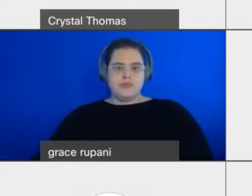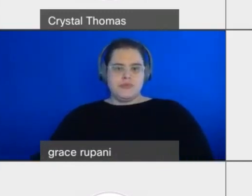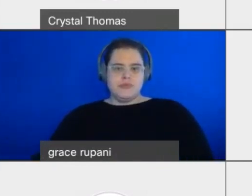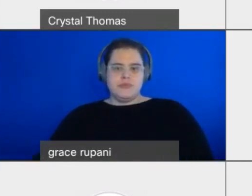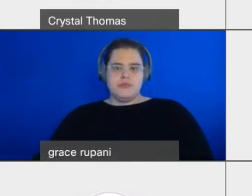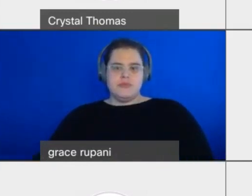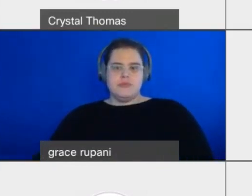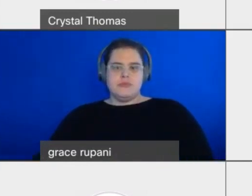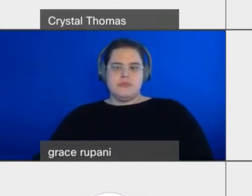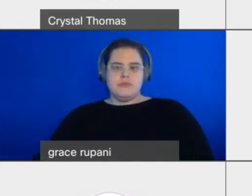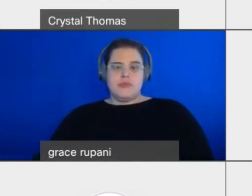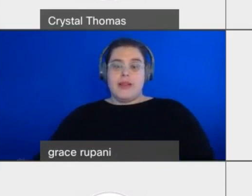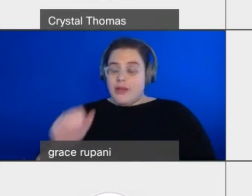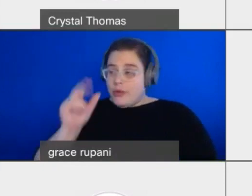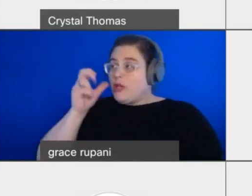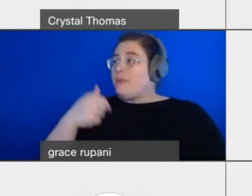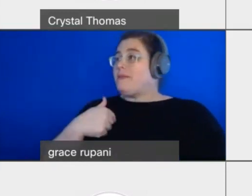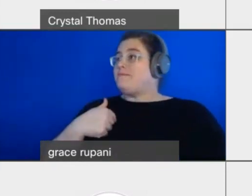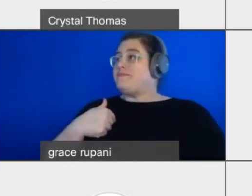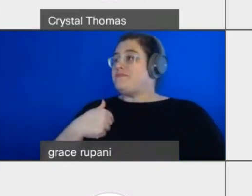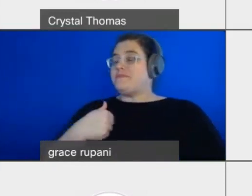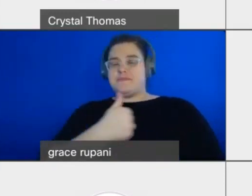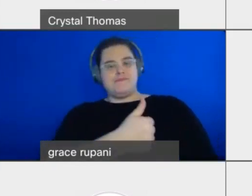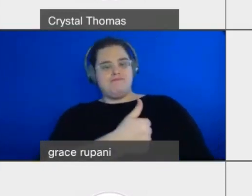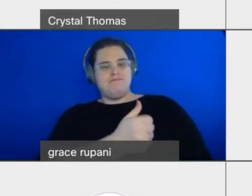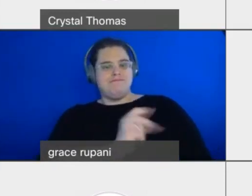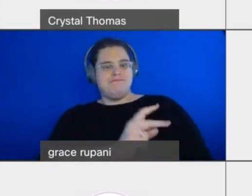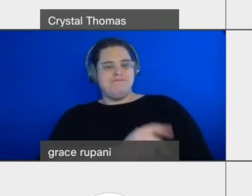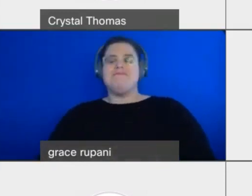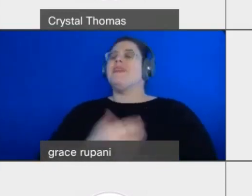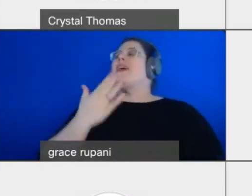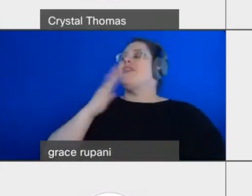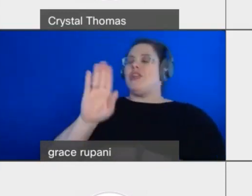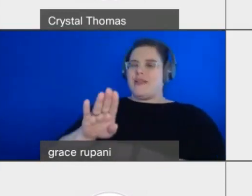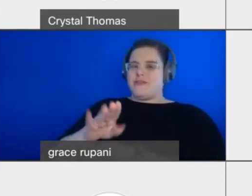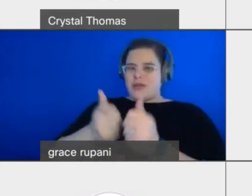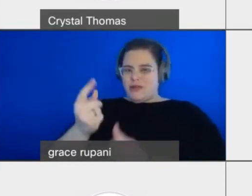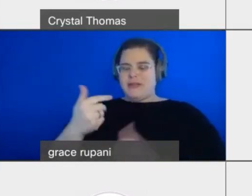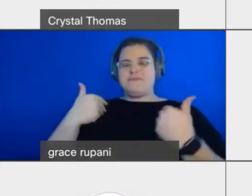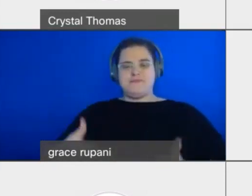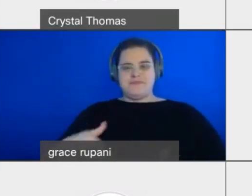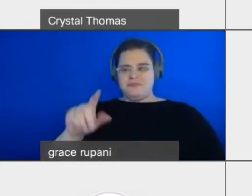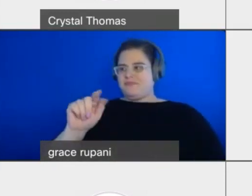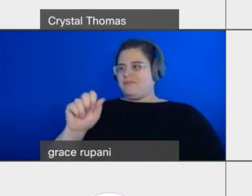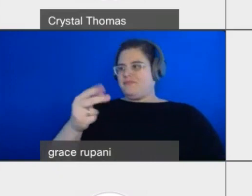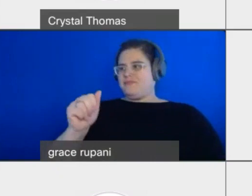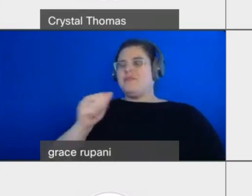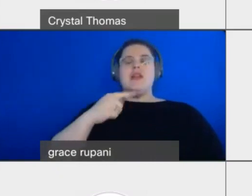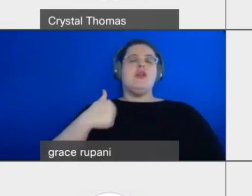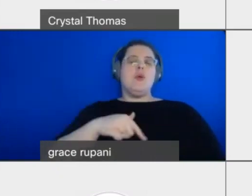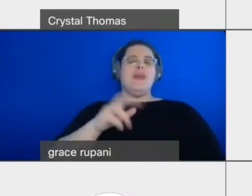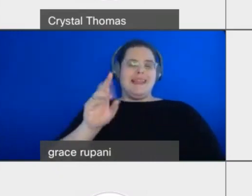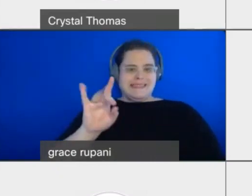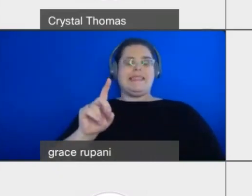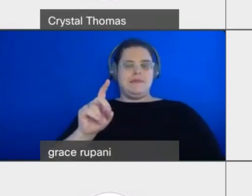Can you hear me? Yep. Wonderful. Good afternoon, everybody. This is Tasha. We raised that as part